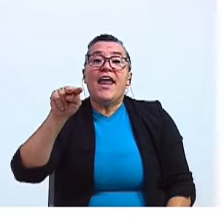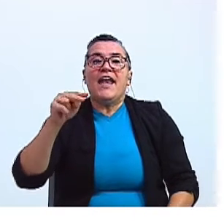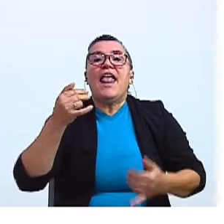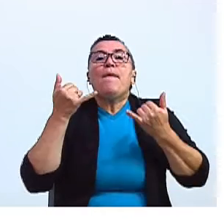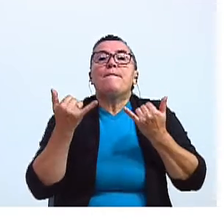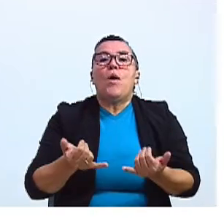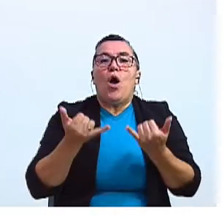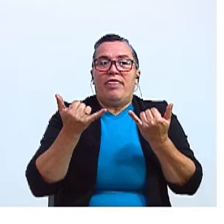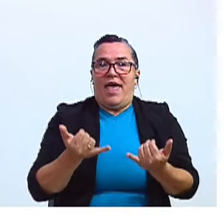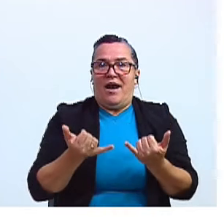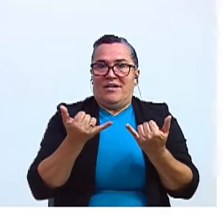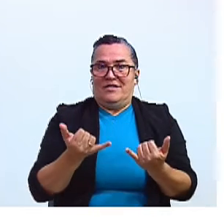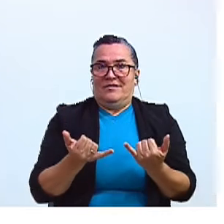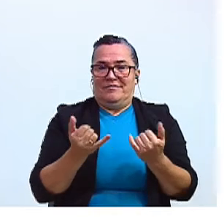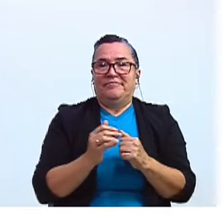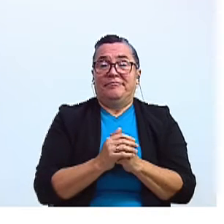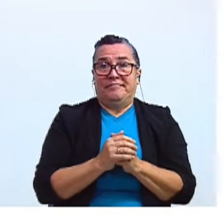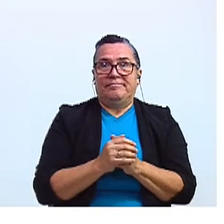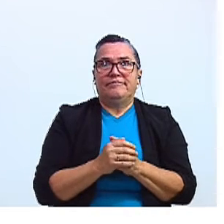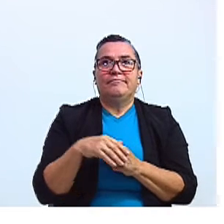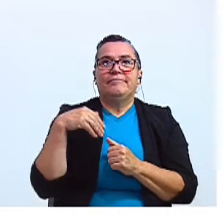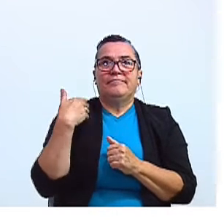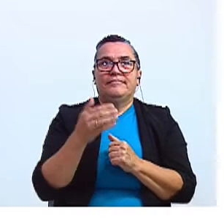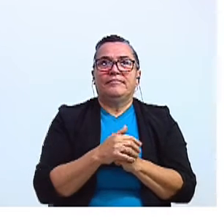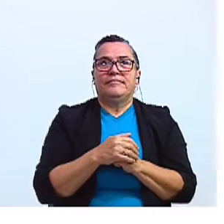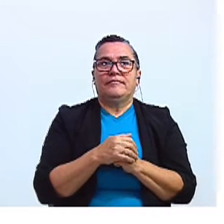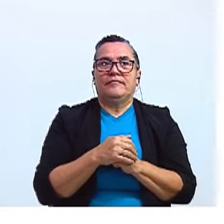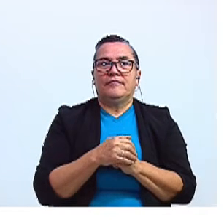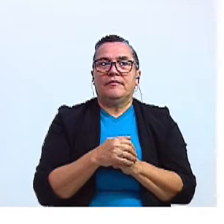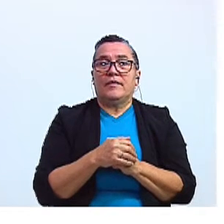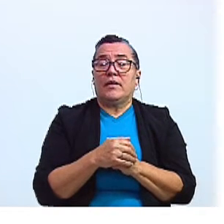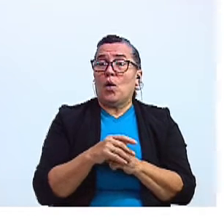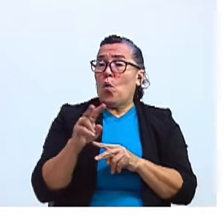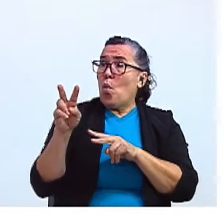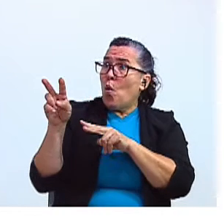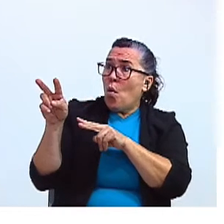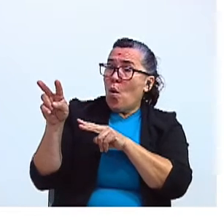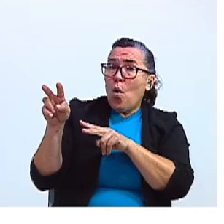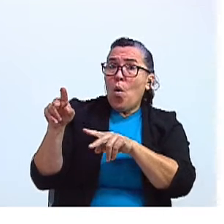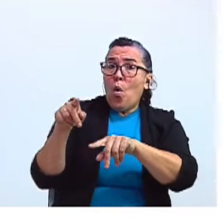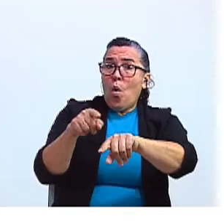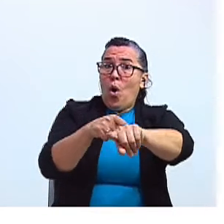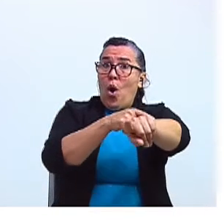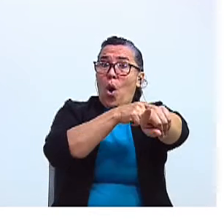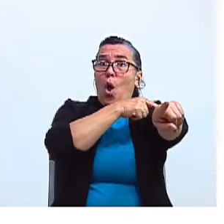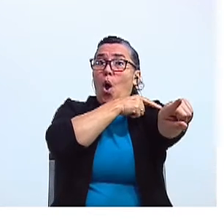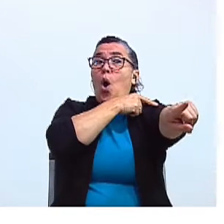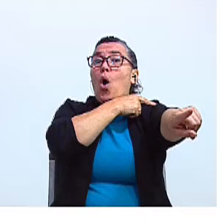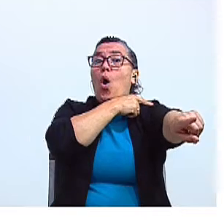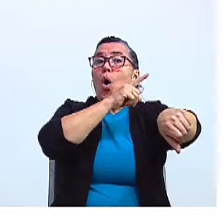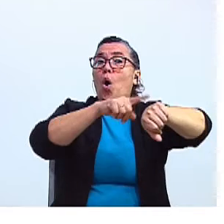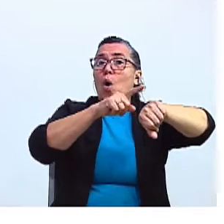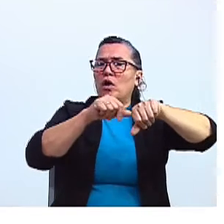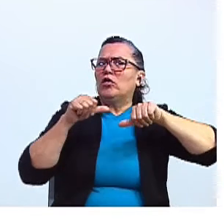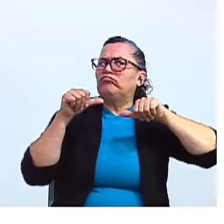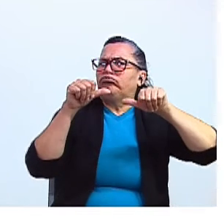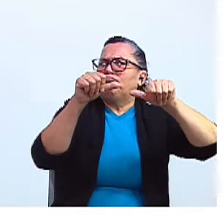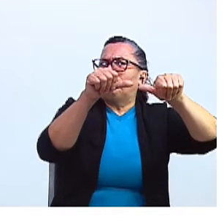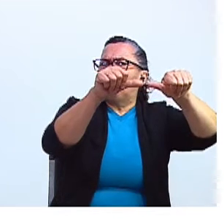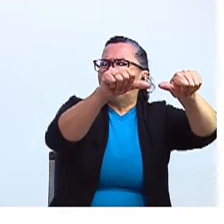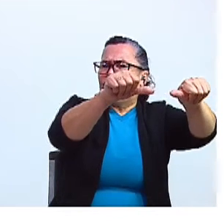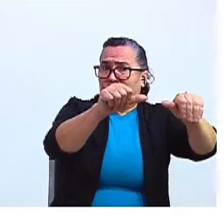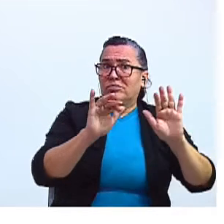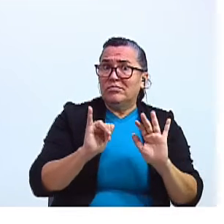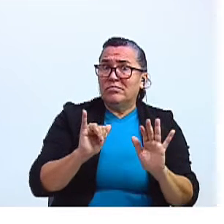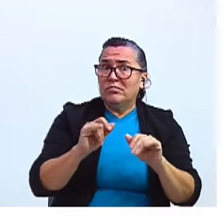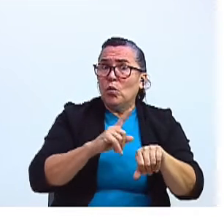M-O-D-E-R-N. Excellent. Next one, please. Very good. Longer lasting. Is it going to last a